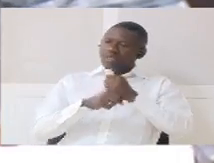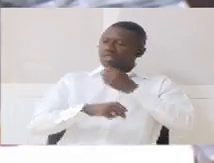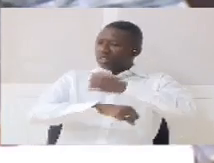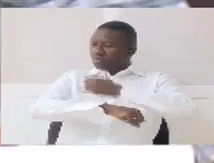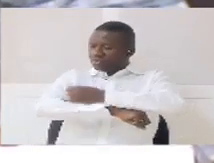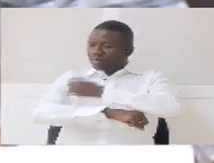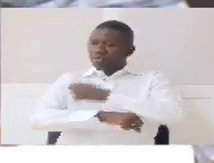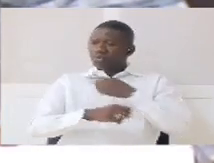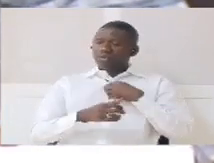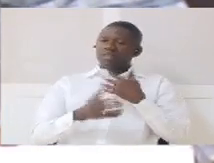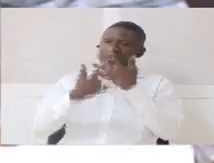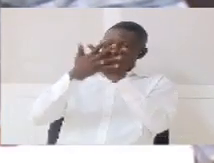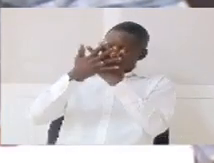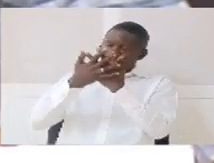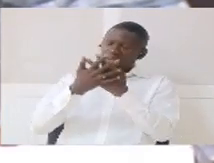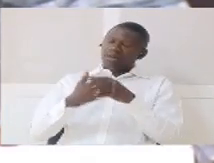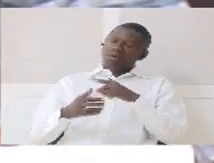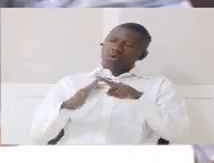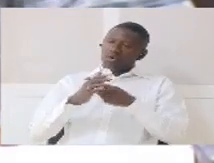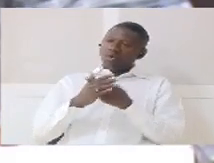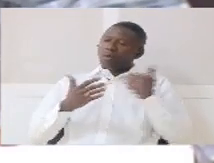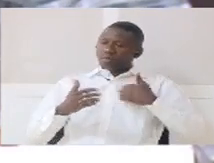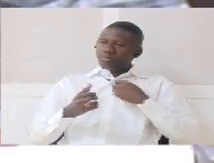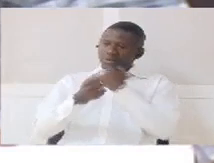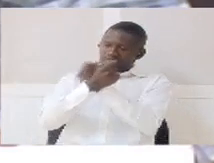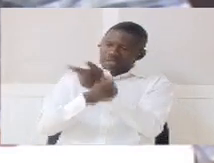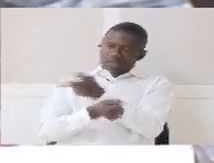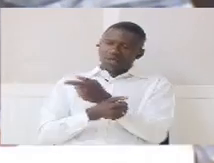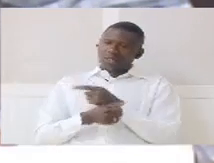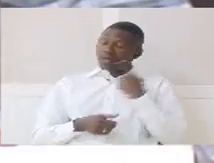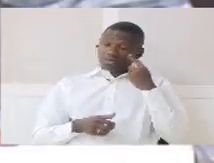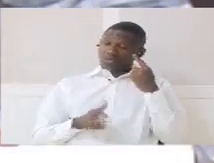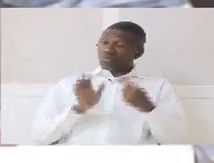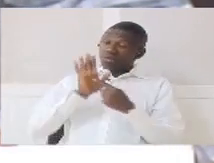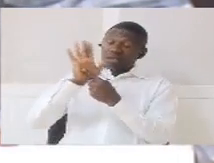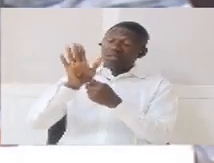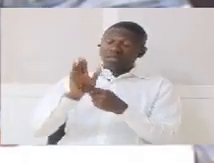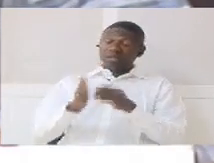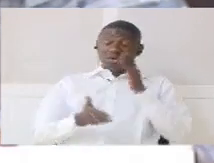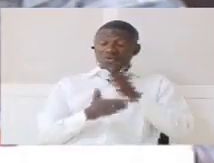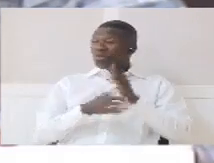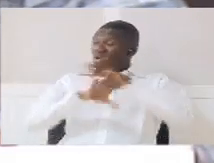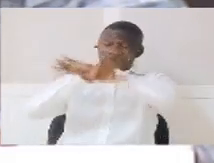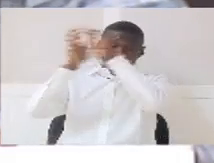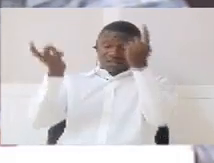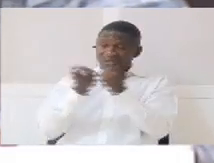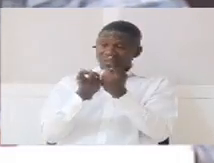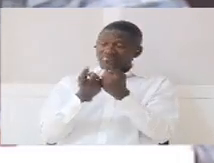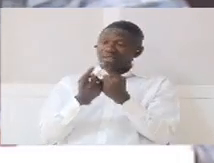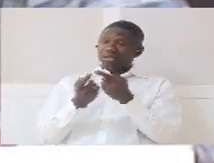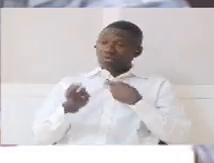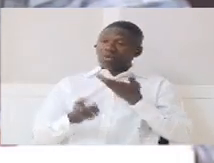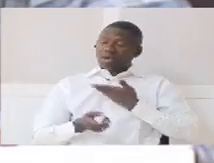prisons. And to expose exactly all these things that you have in your mind.